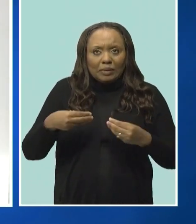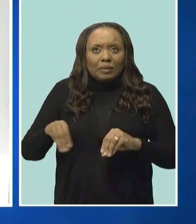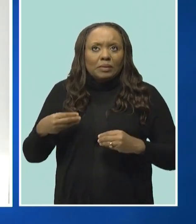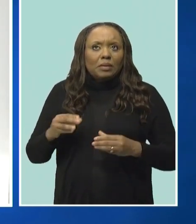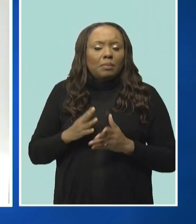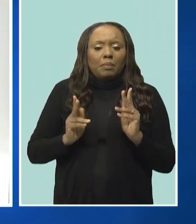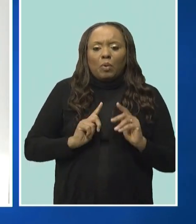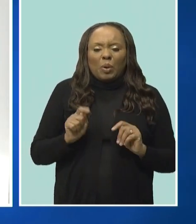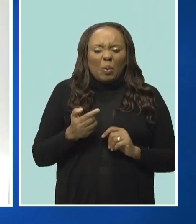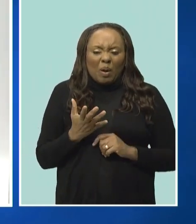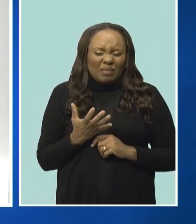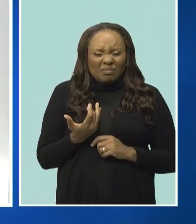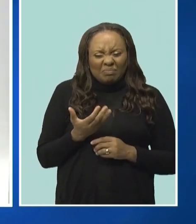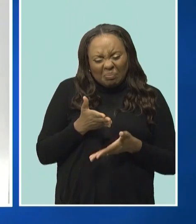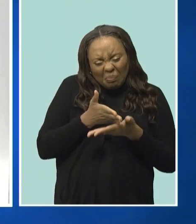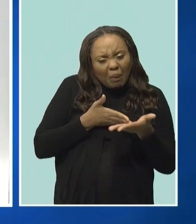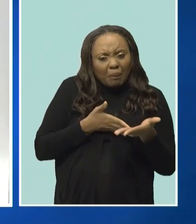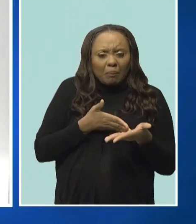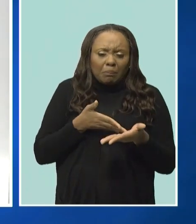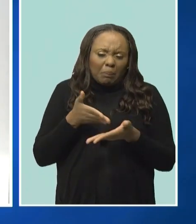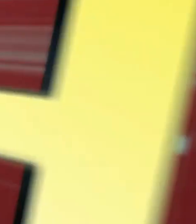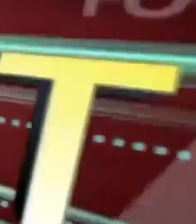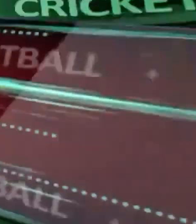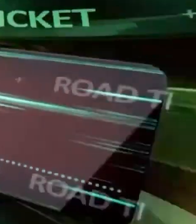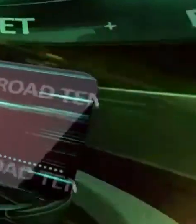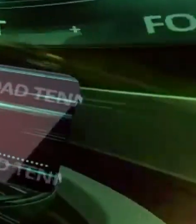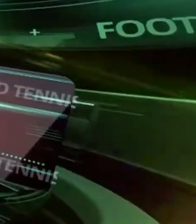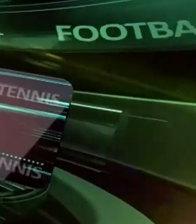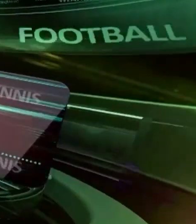just want a little piece here, a little piece there.